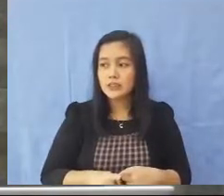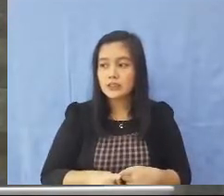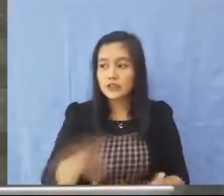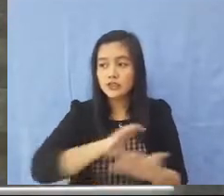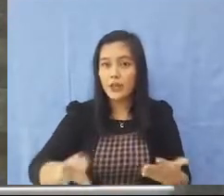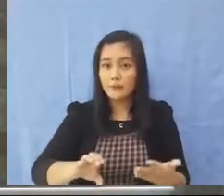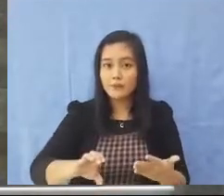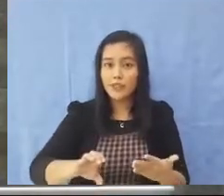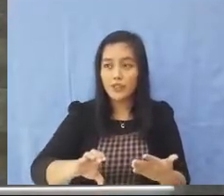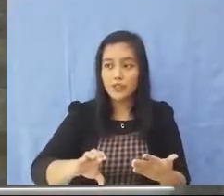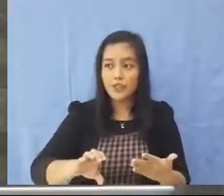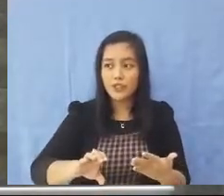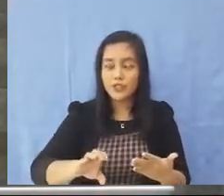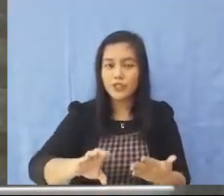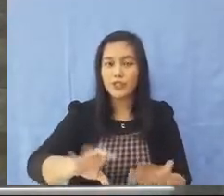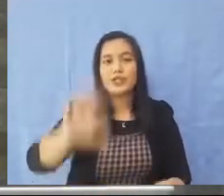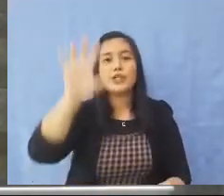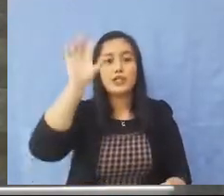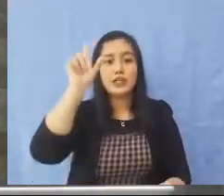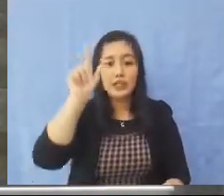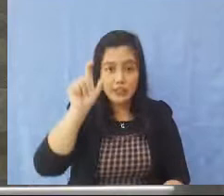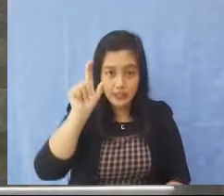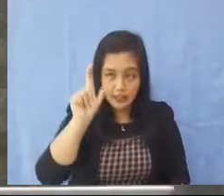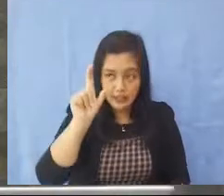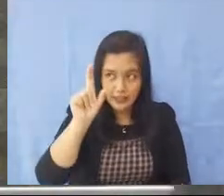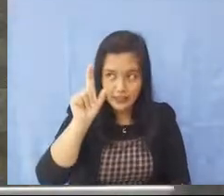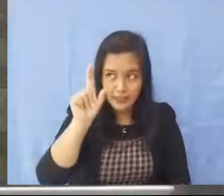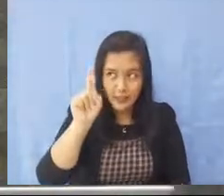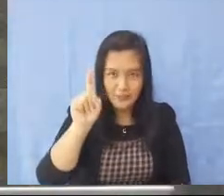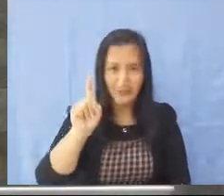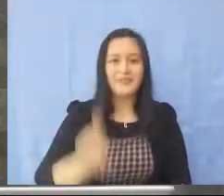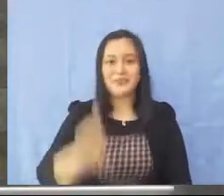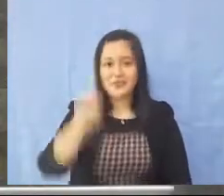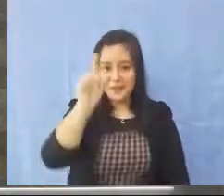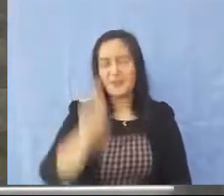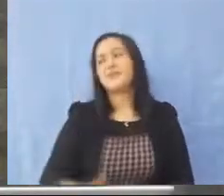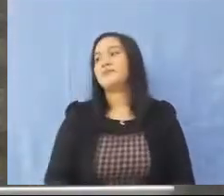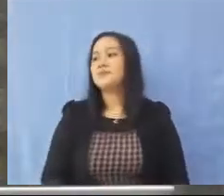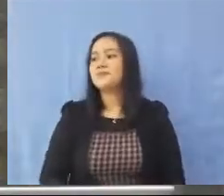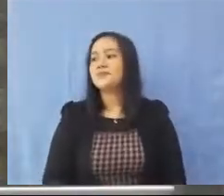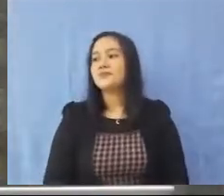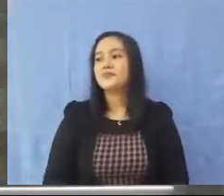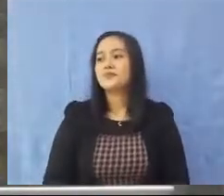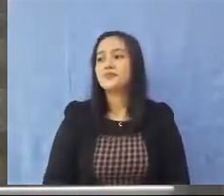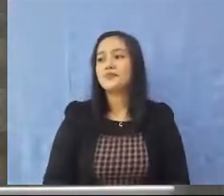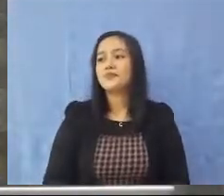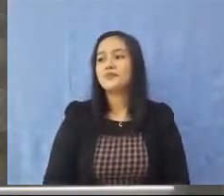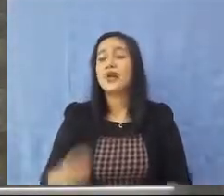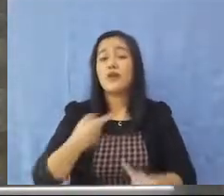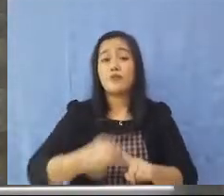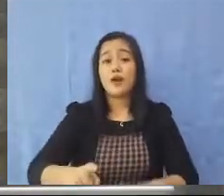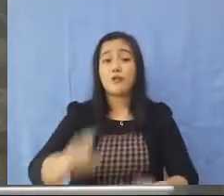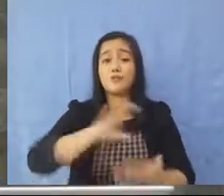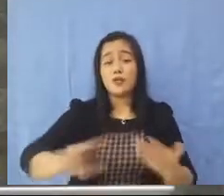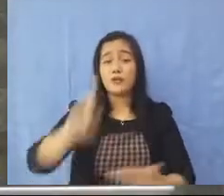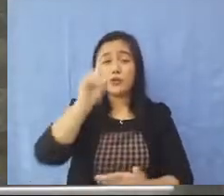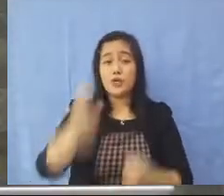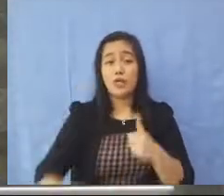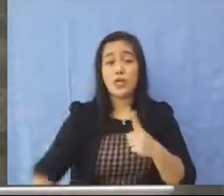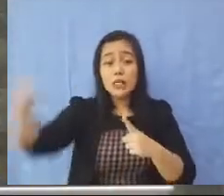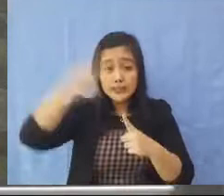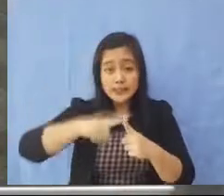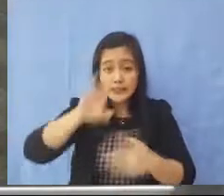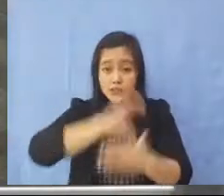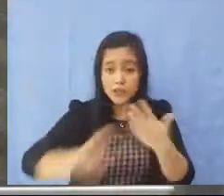po yan sa verse number chapter 11. Alright? Chapter 11. So, from chapter 1 to chapter 2, yan po yung first part, which